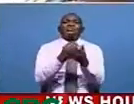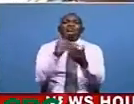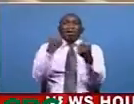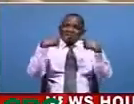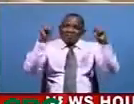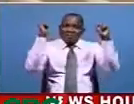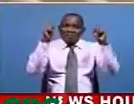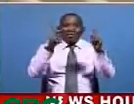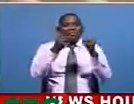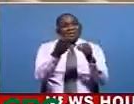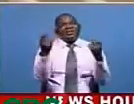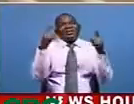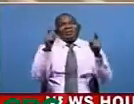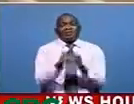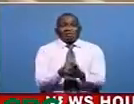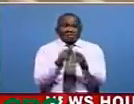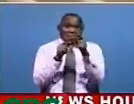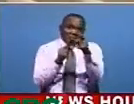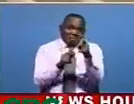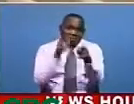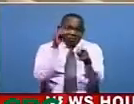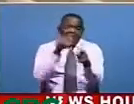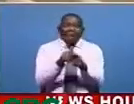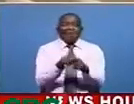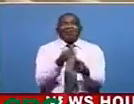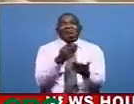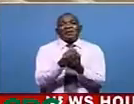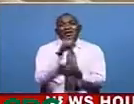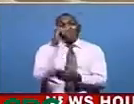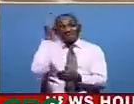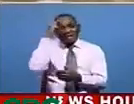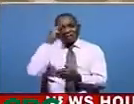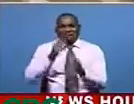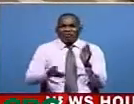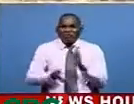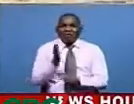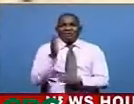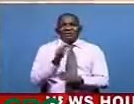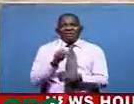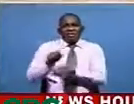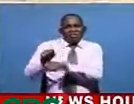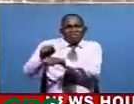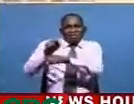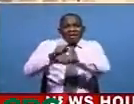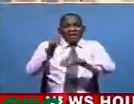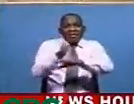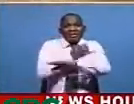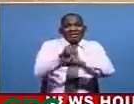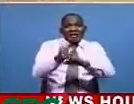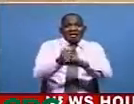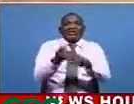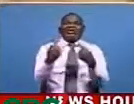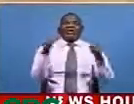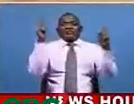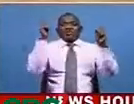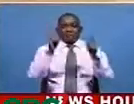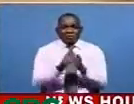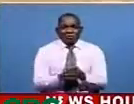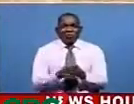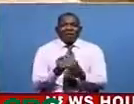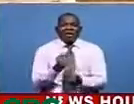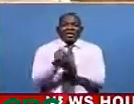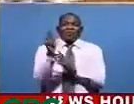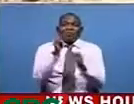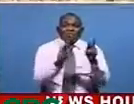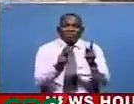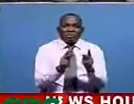stories out there. And so, it's for the government to urgently put its industrialization drive into motion to help